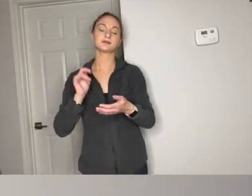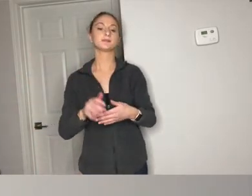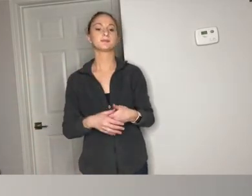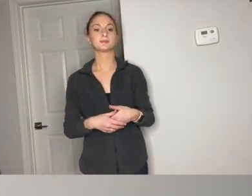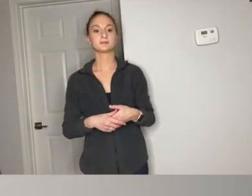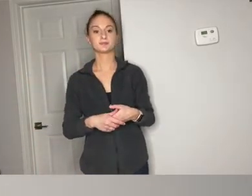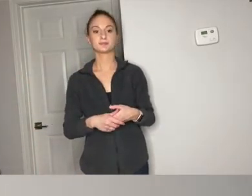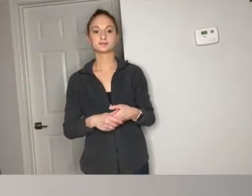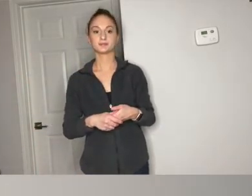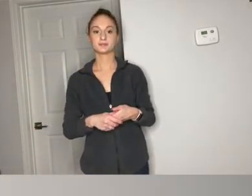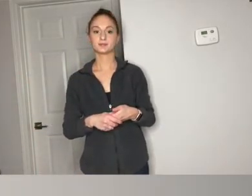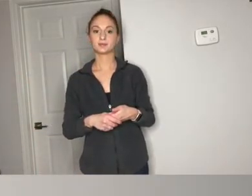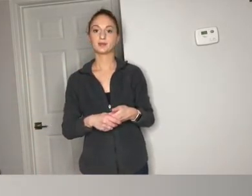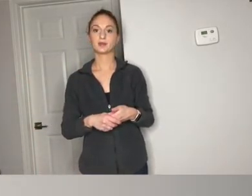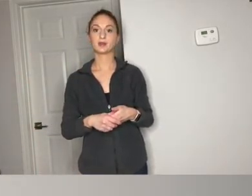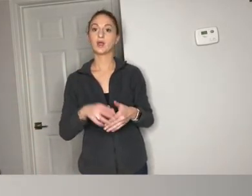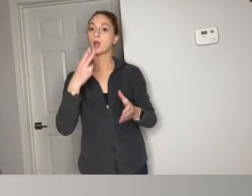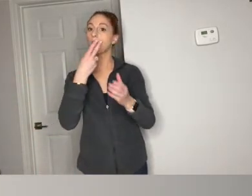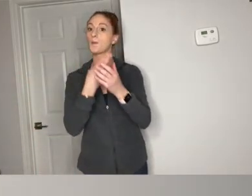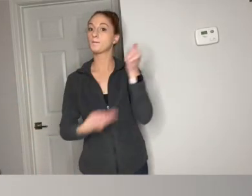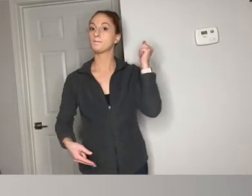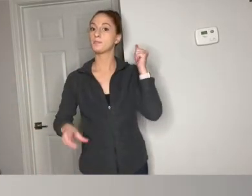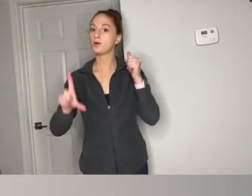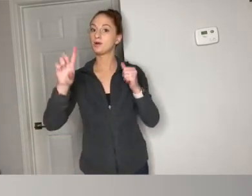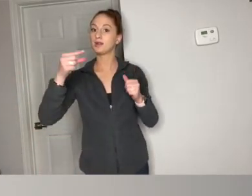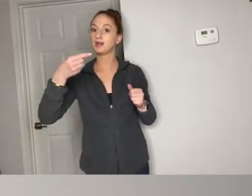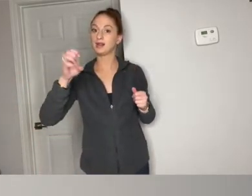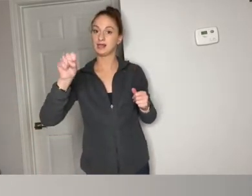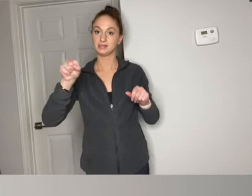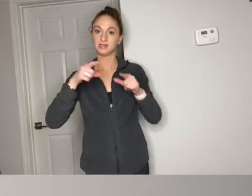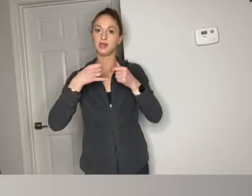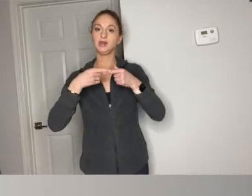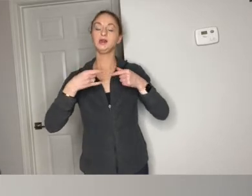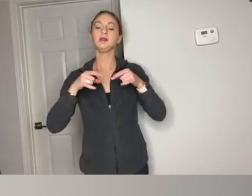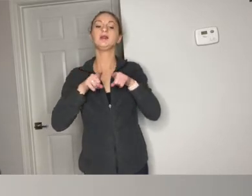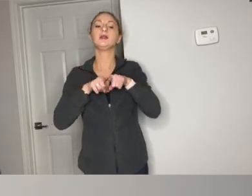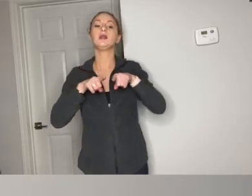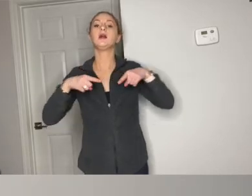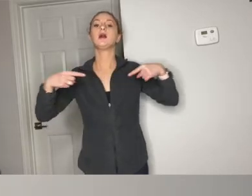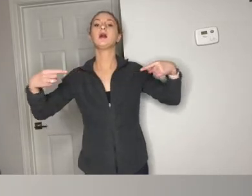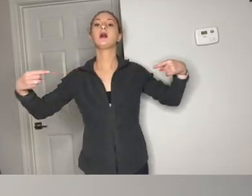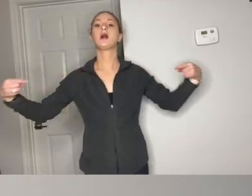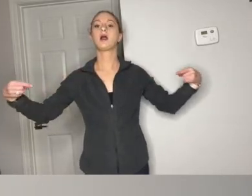And come back up. Both legs long this time.